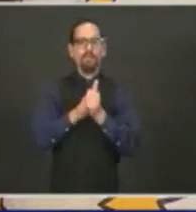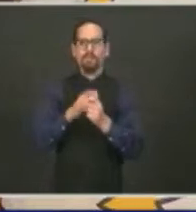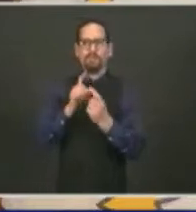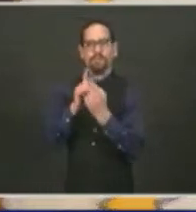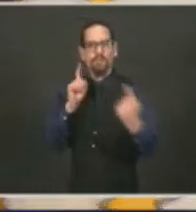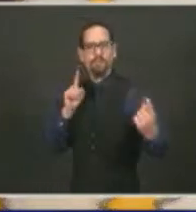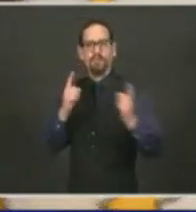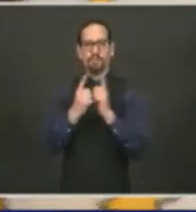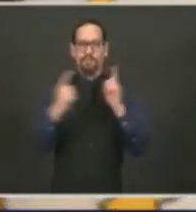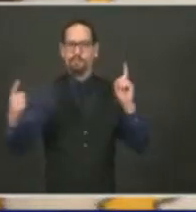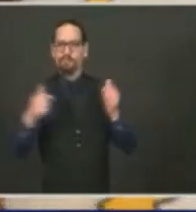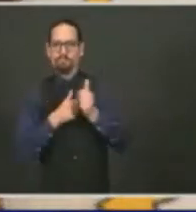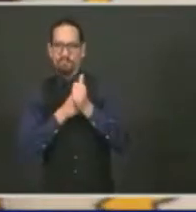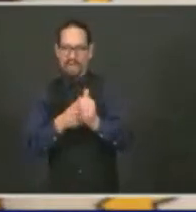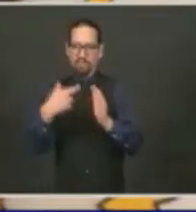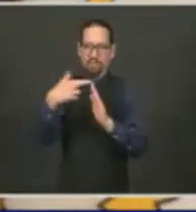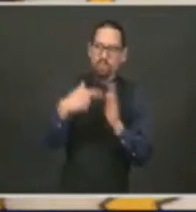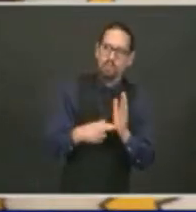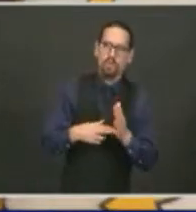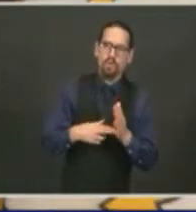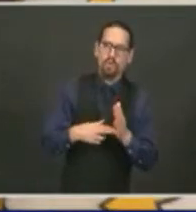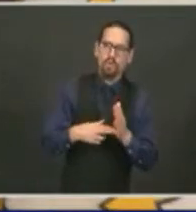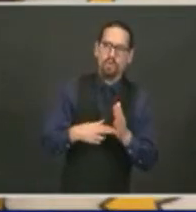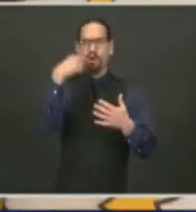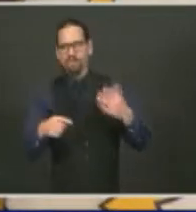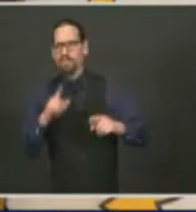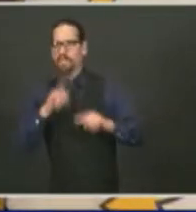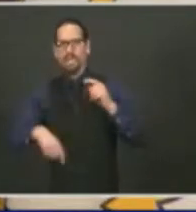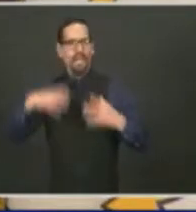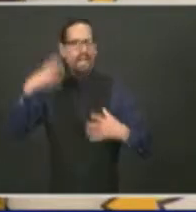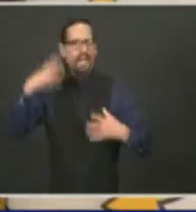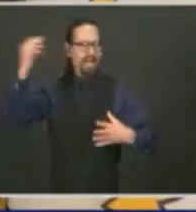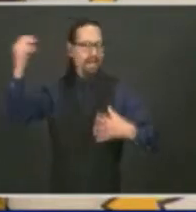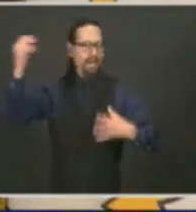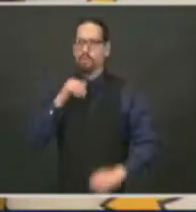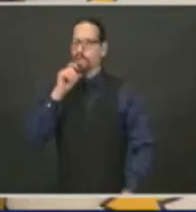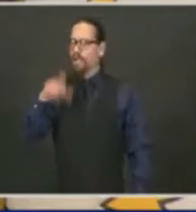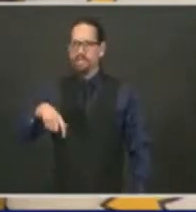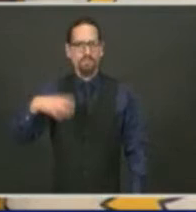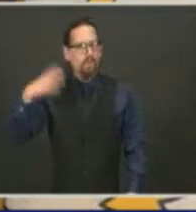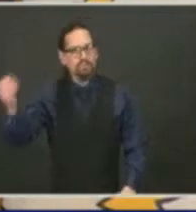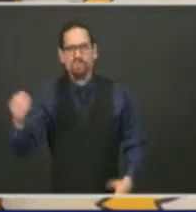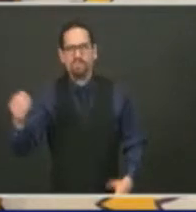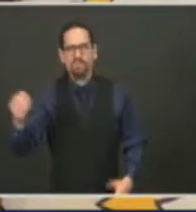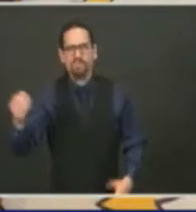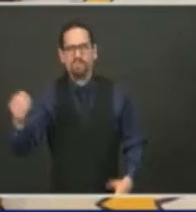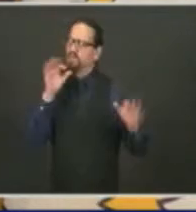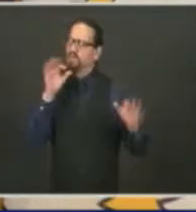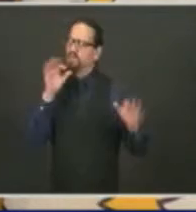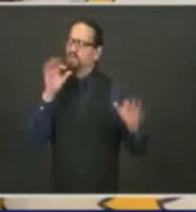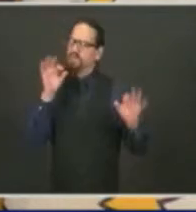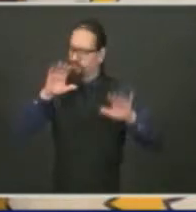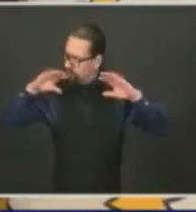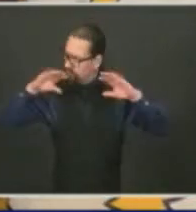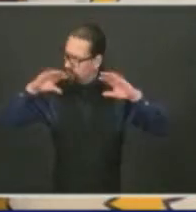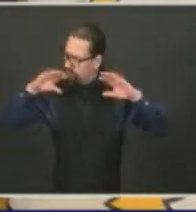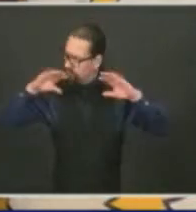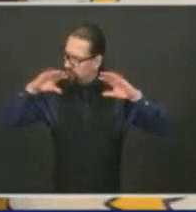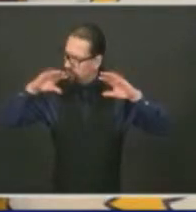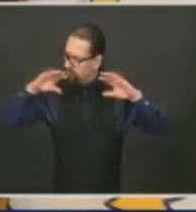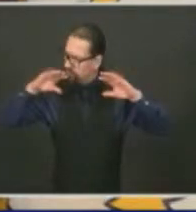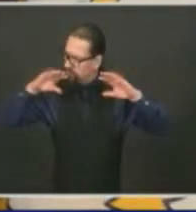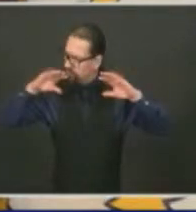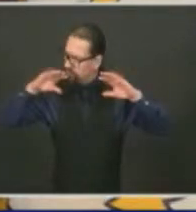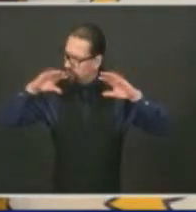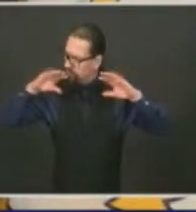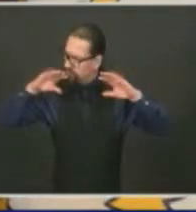rules, don't go out if it's not necessary, and an ever-changing banquet